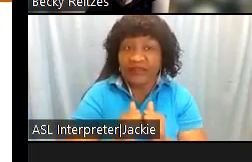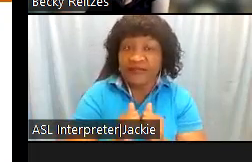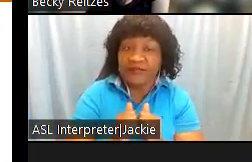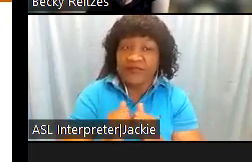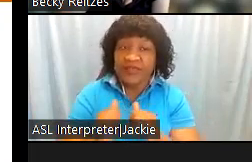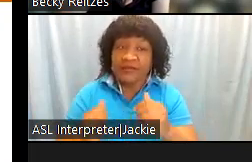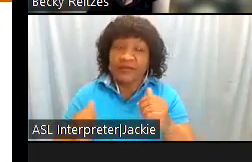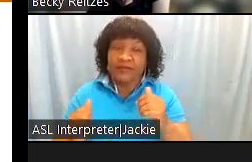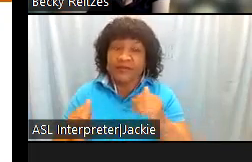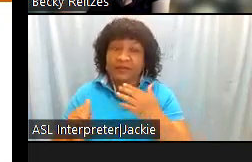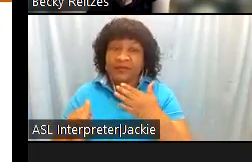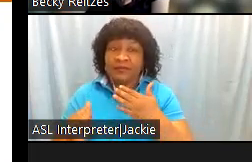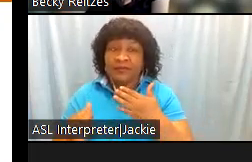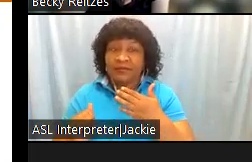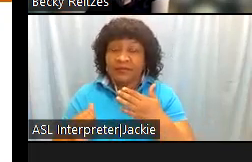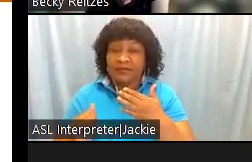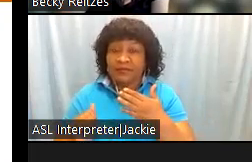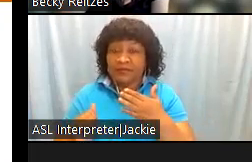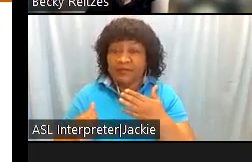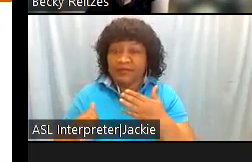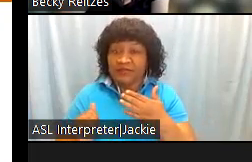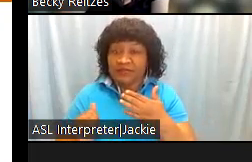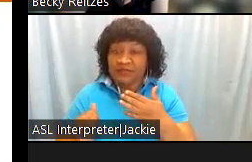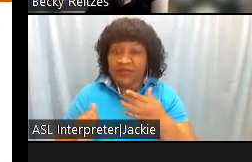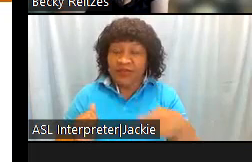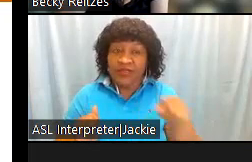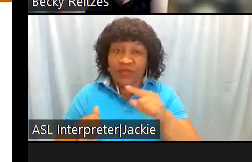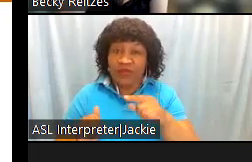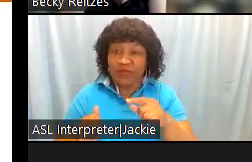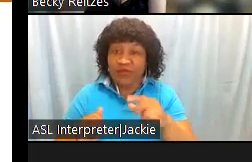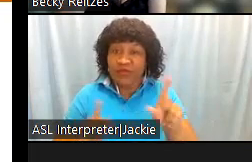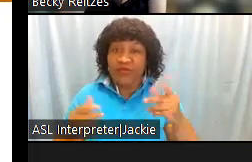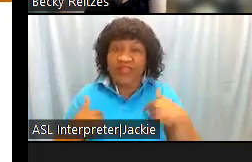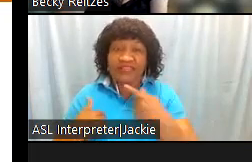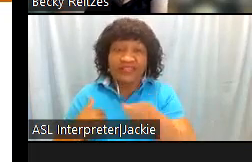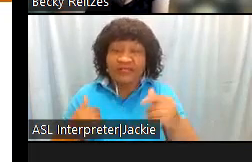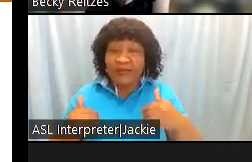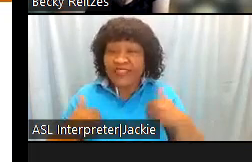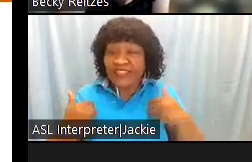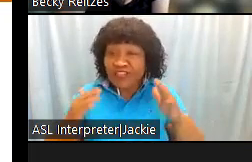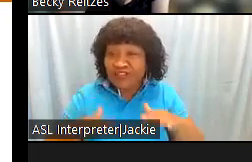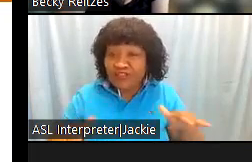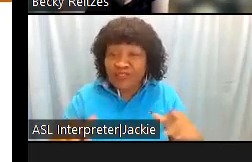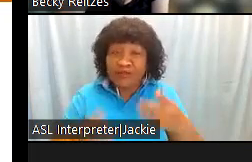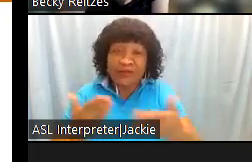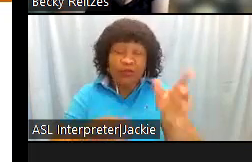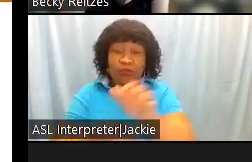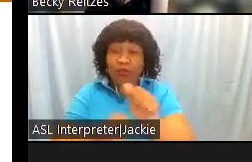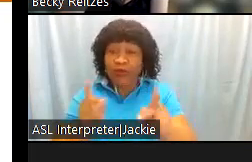with folks who have young children, or